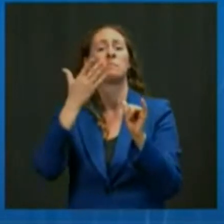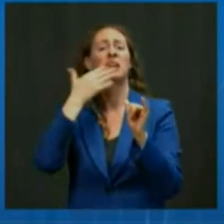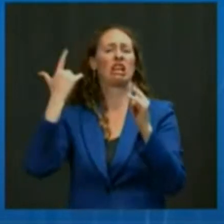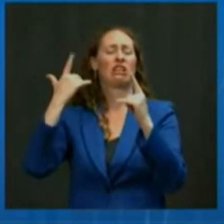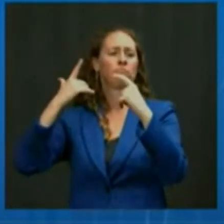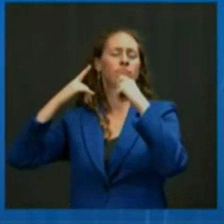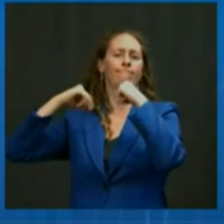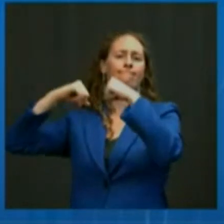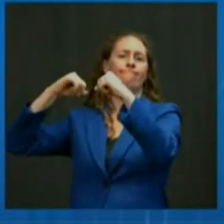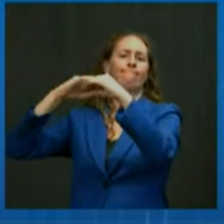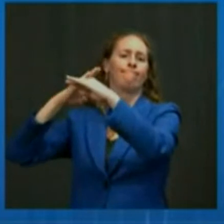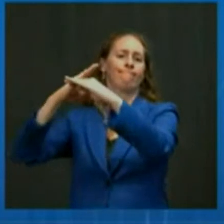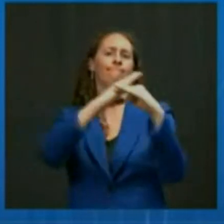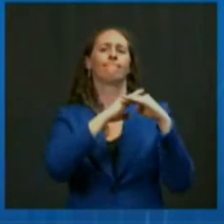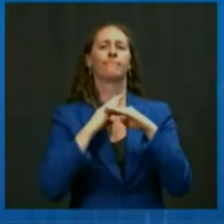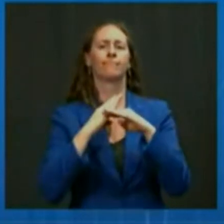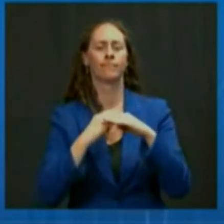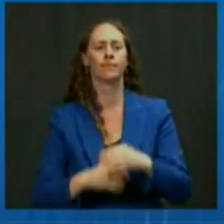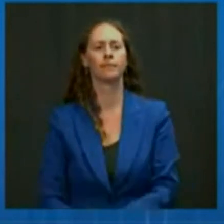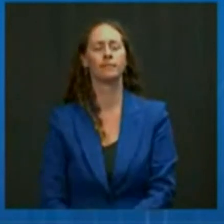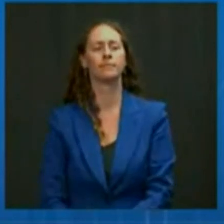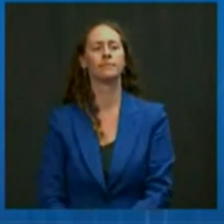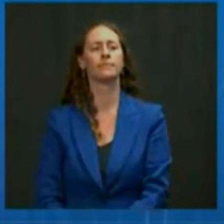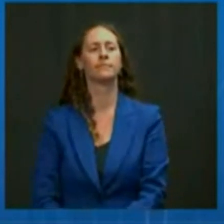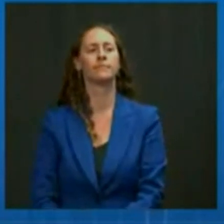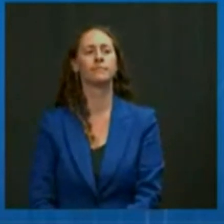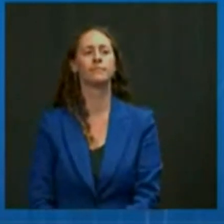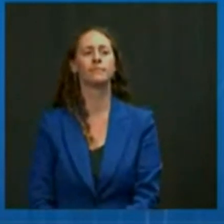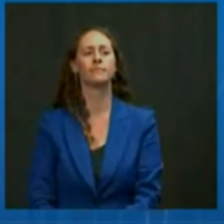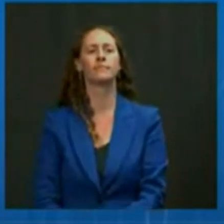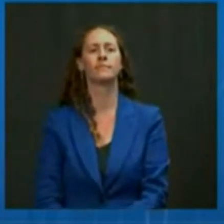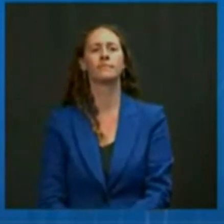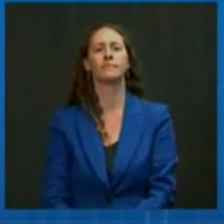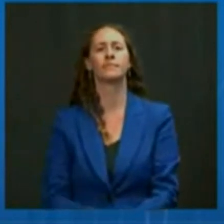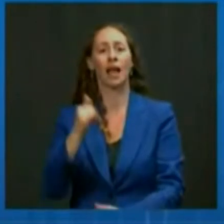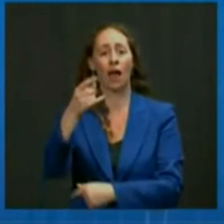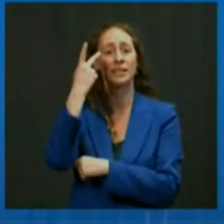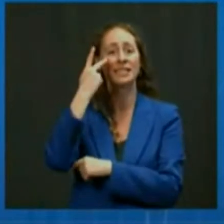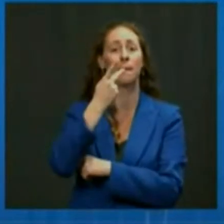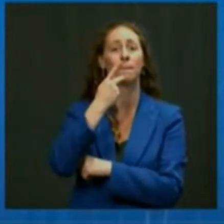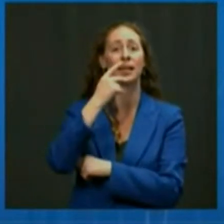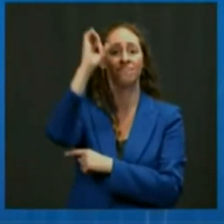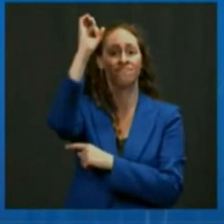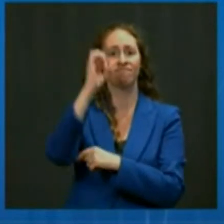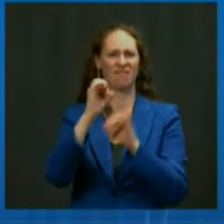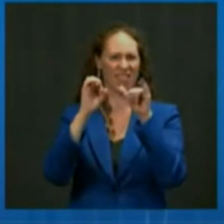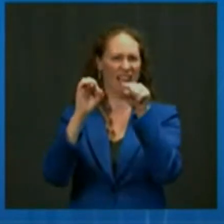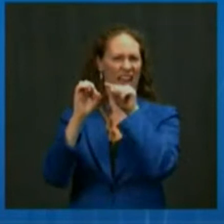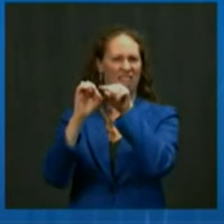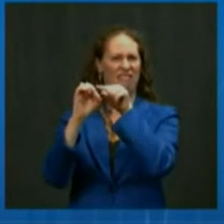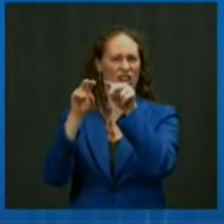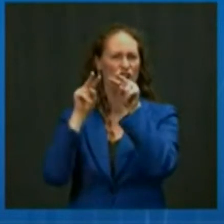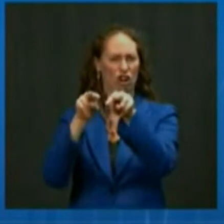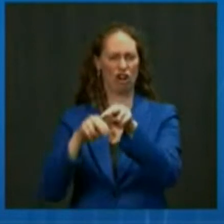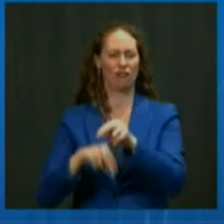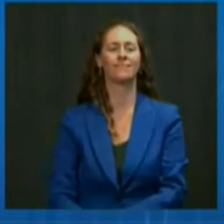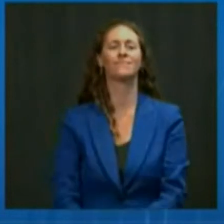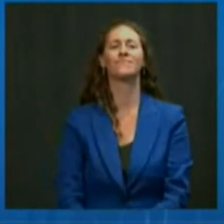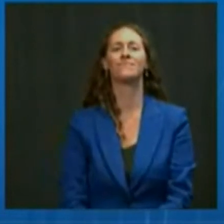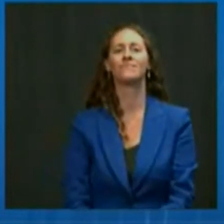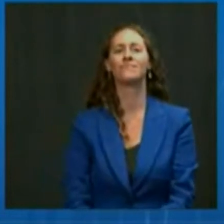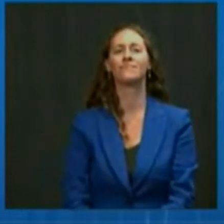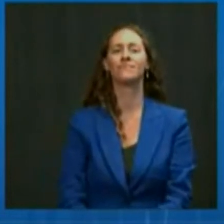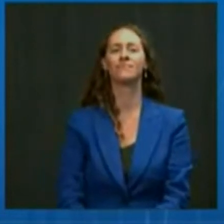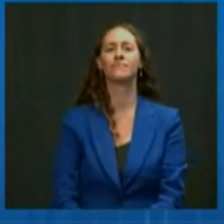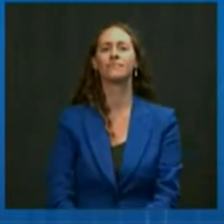in pink when you're dealing with Delta. Next slide. The next concept, and that gets